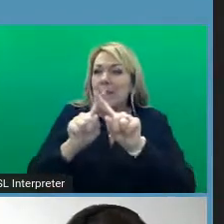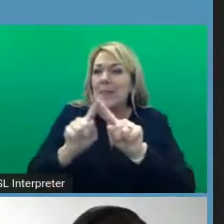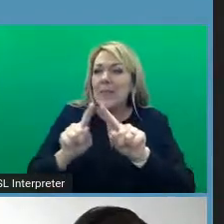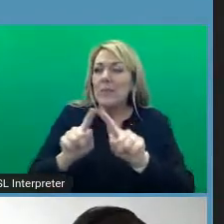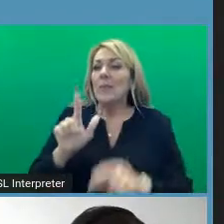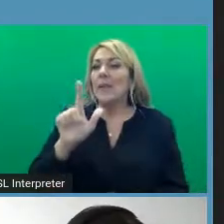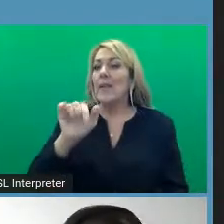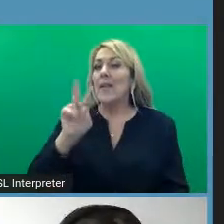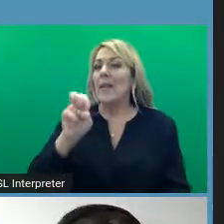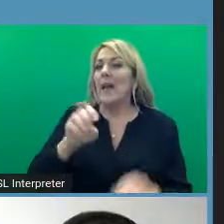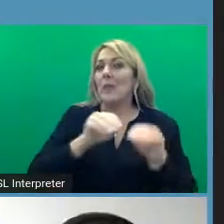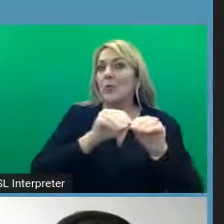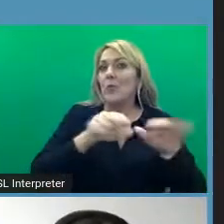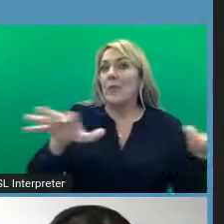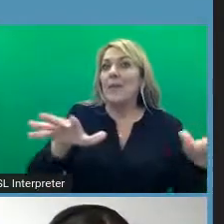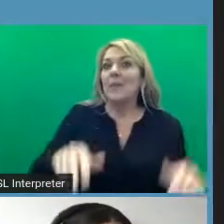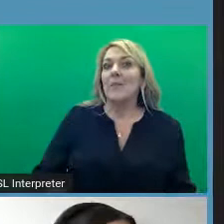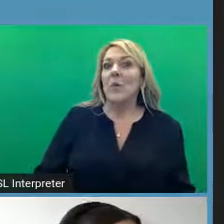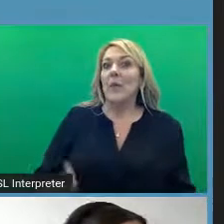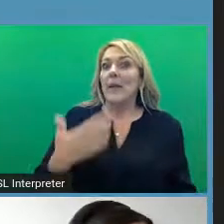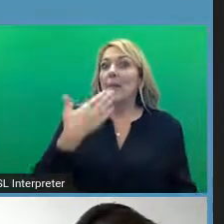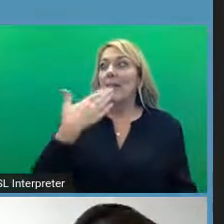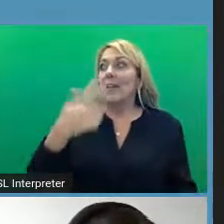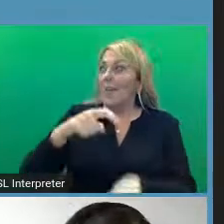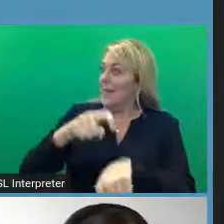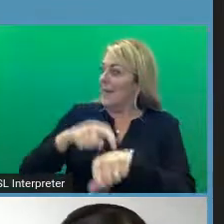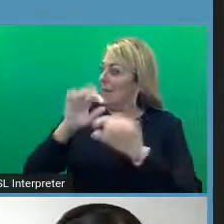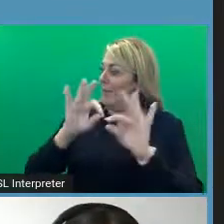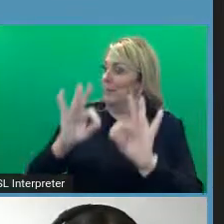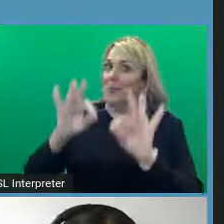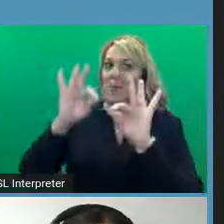live streaming. Thank you for the timing on that.